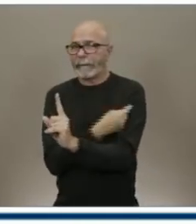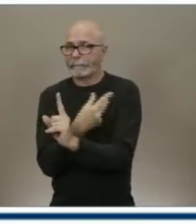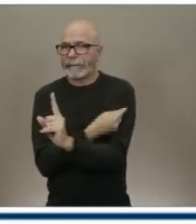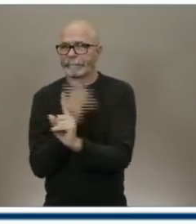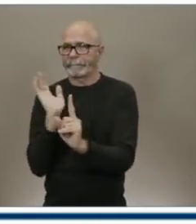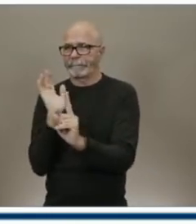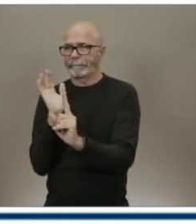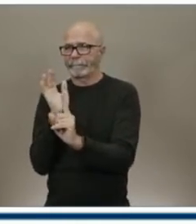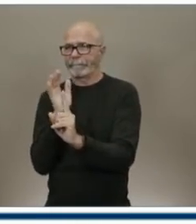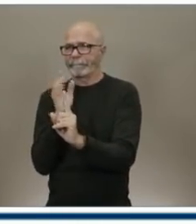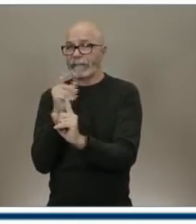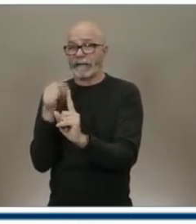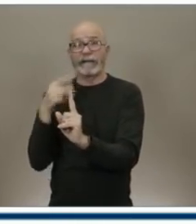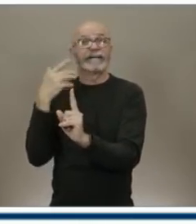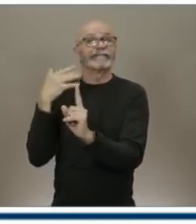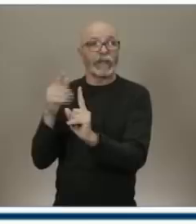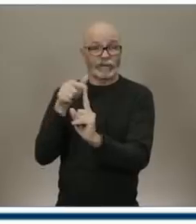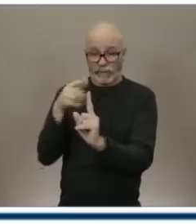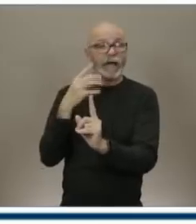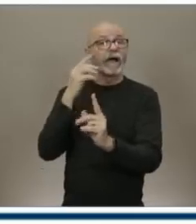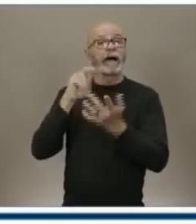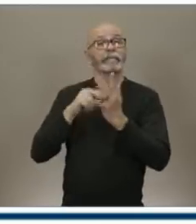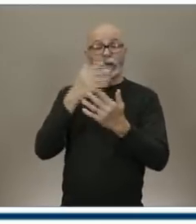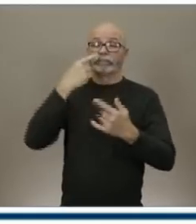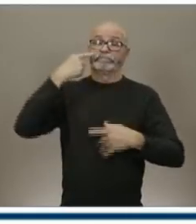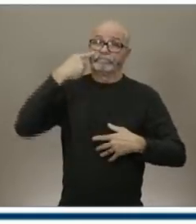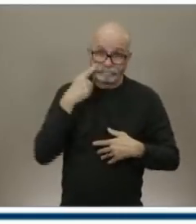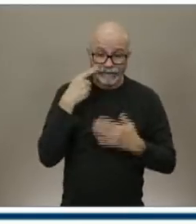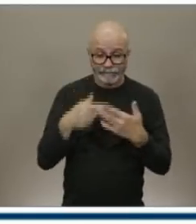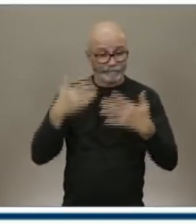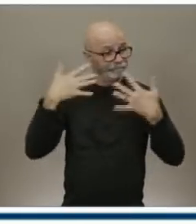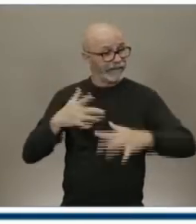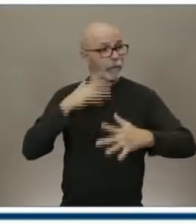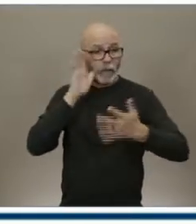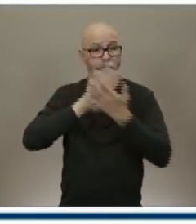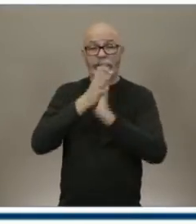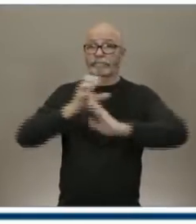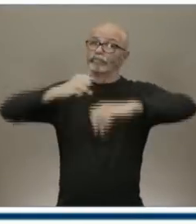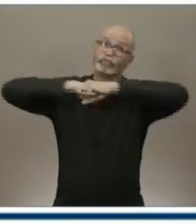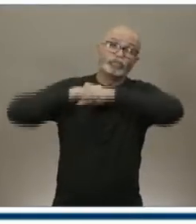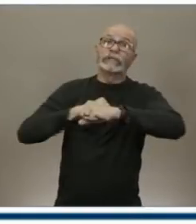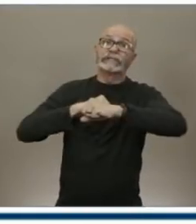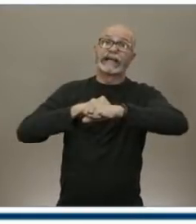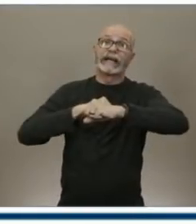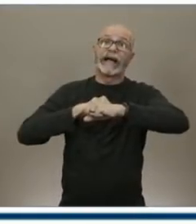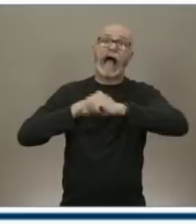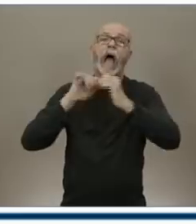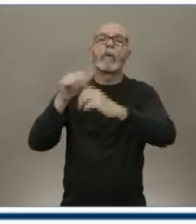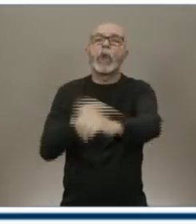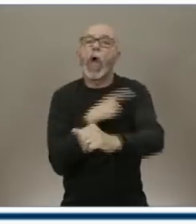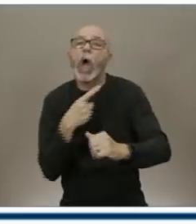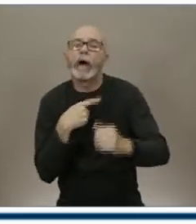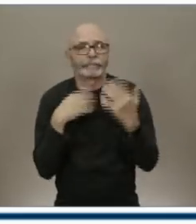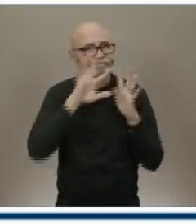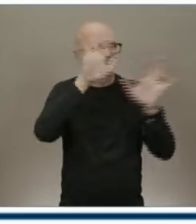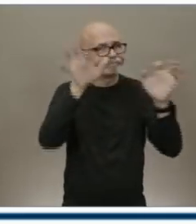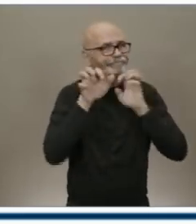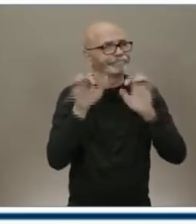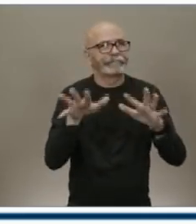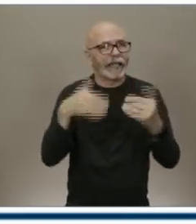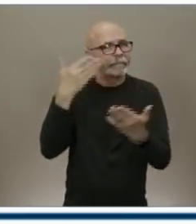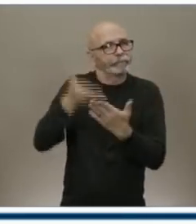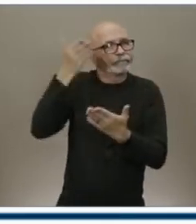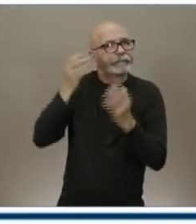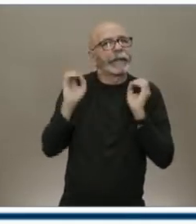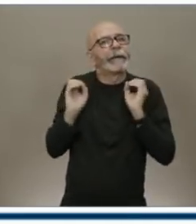evidence around what is the long-lasting immunity. They're still under the vaccine trials are underway, and they're going